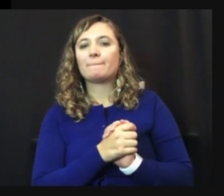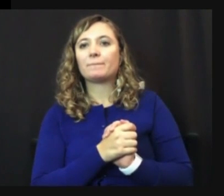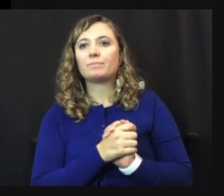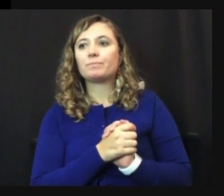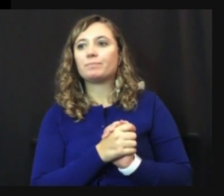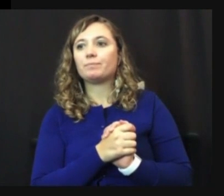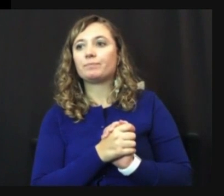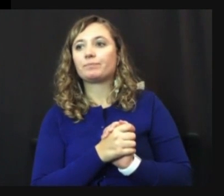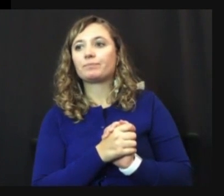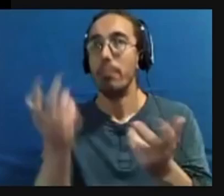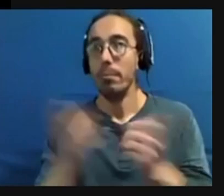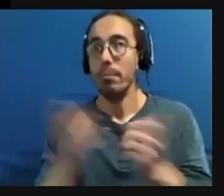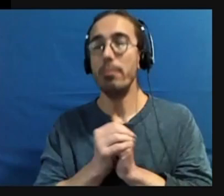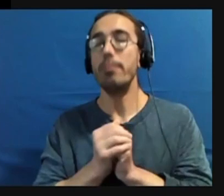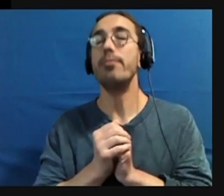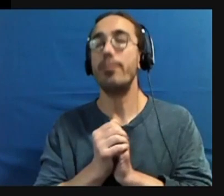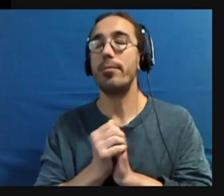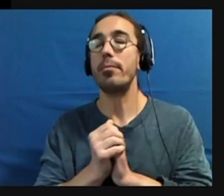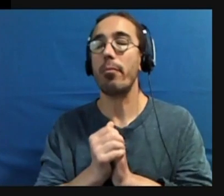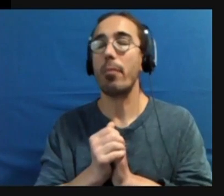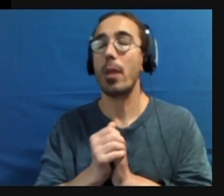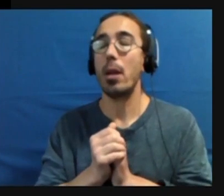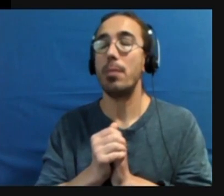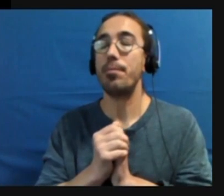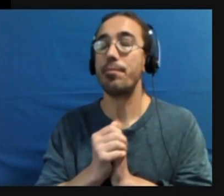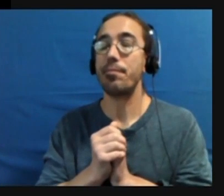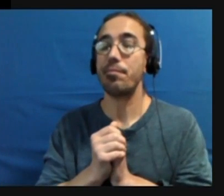seek out.